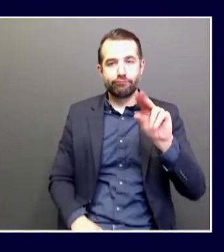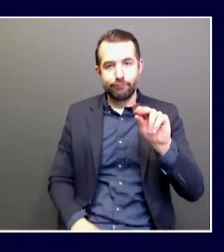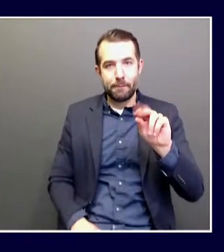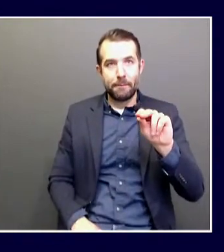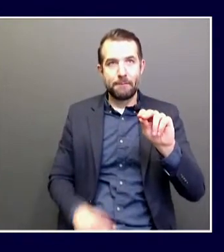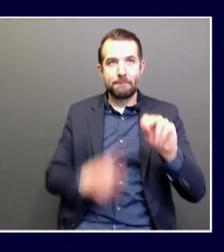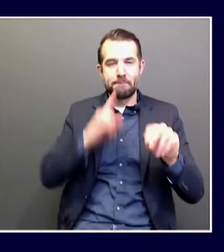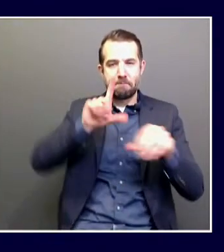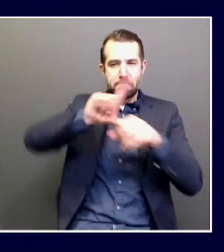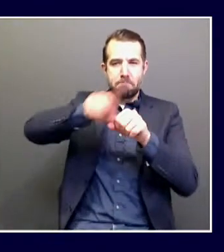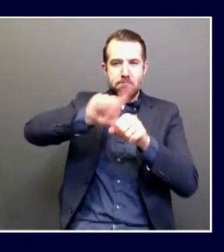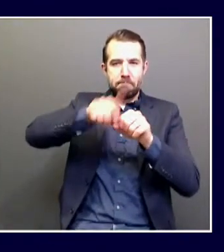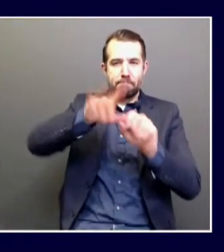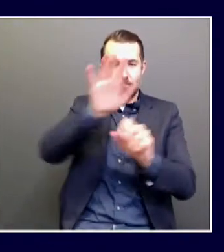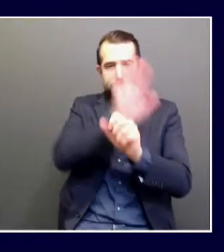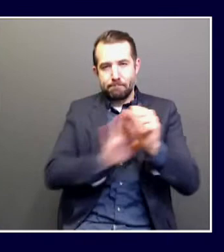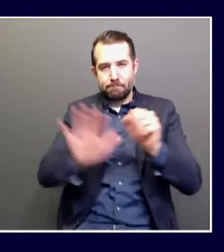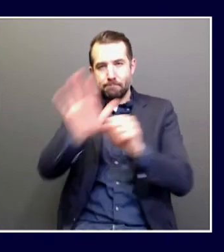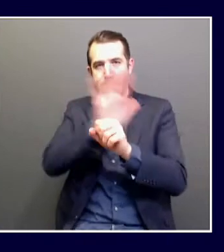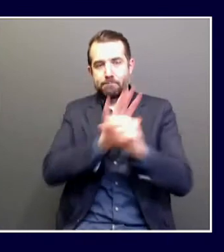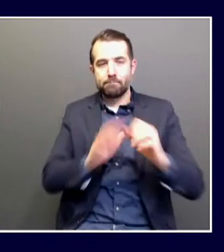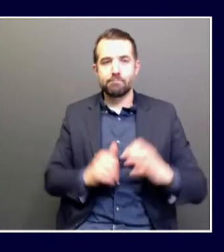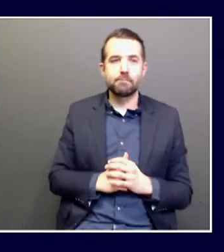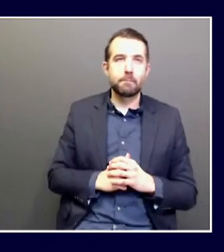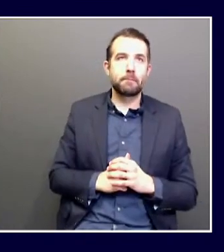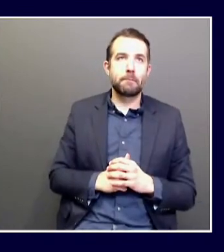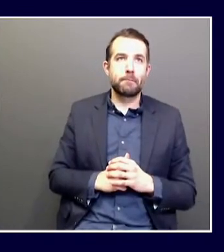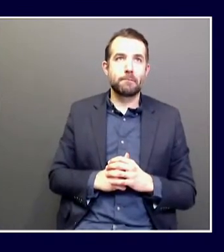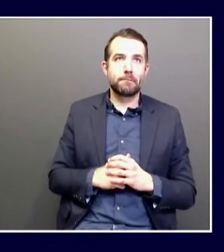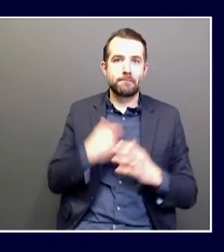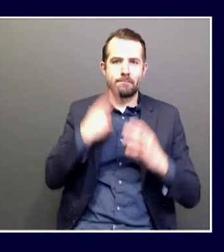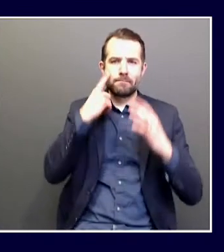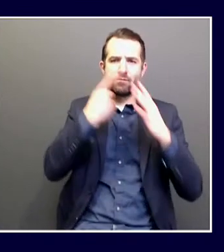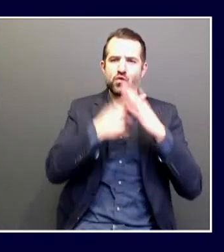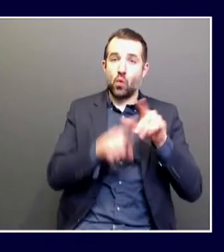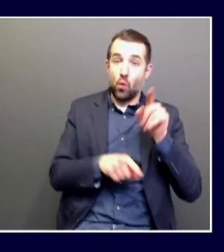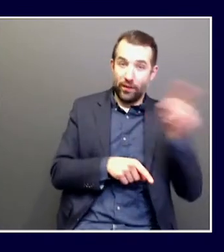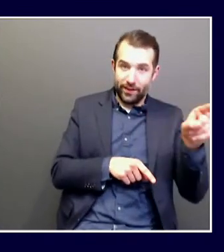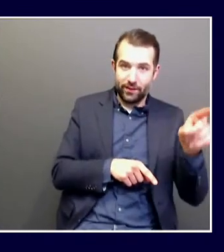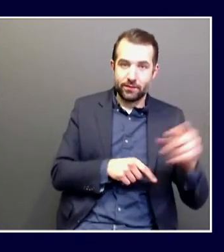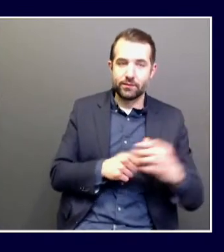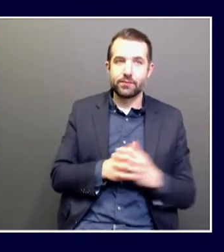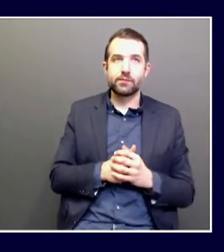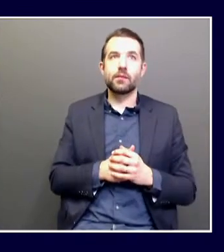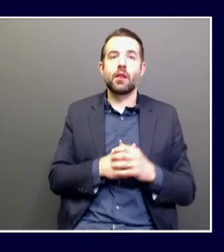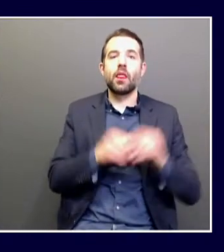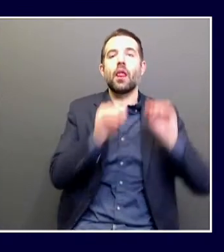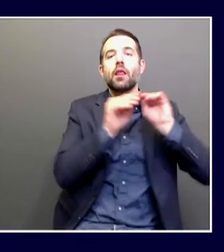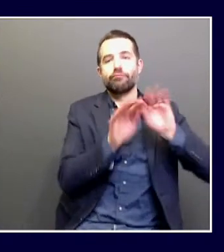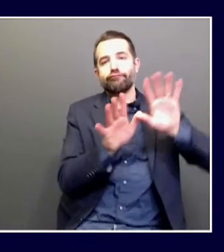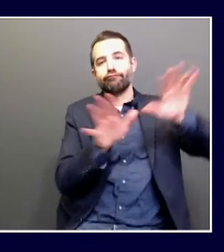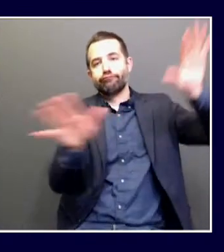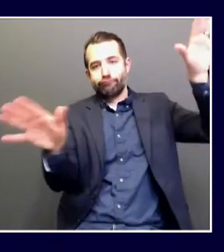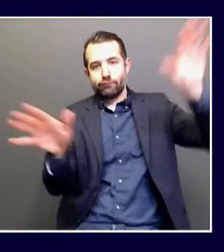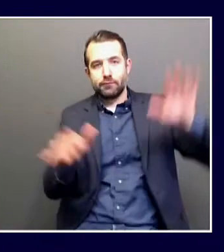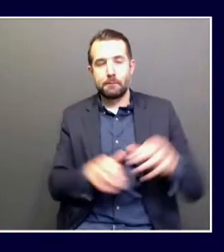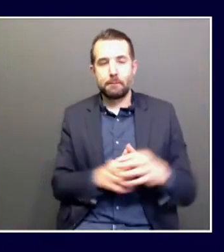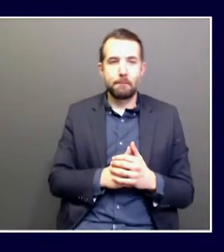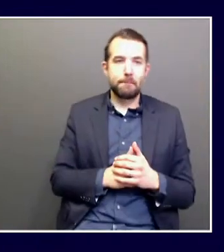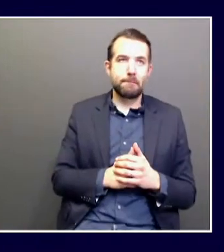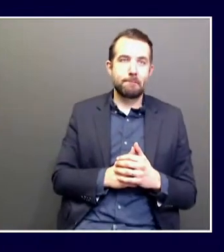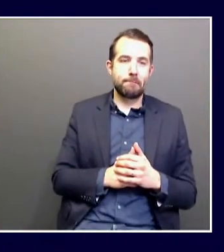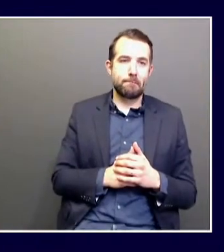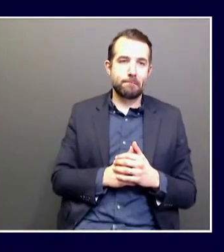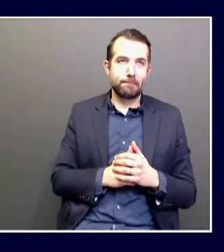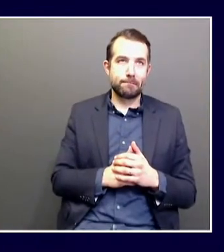your paper. And that's where we're starting. We're not going to stop there because we want to keep going, but testing has been a challenge. Emily, I